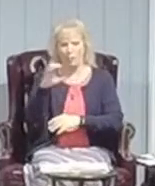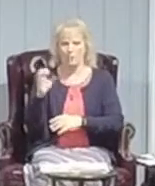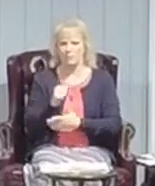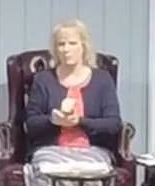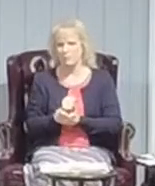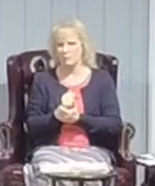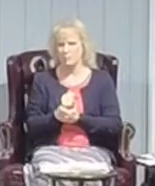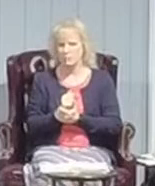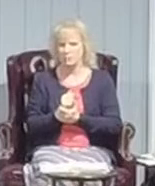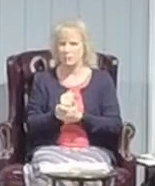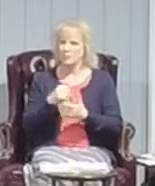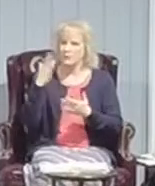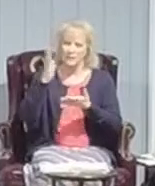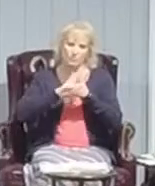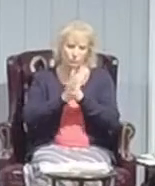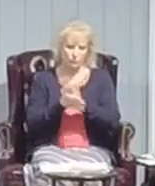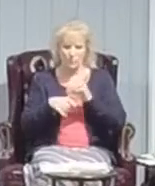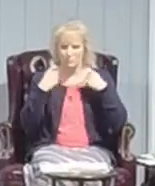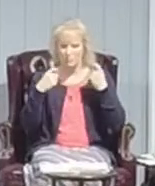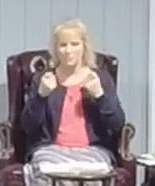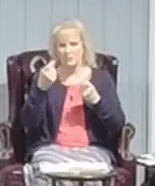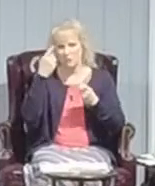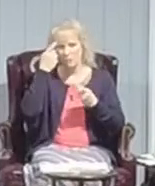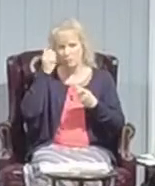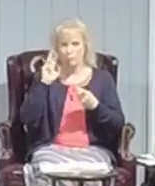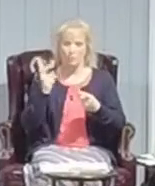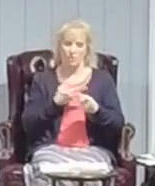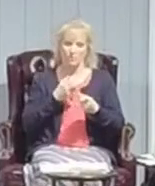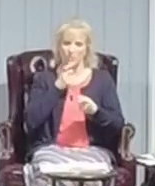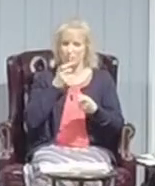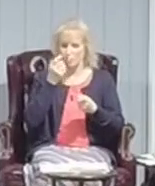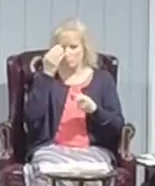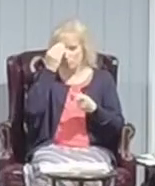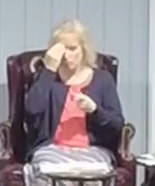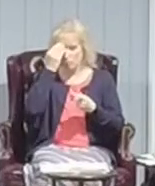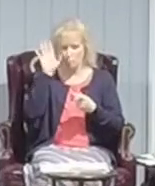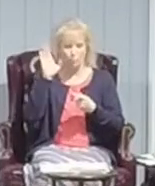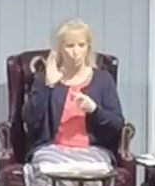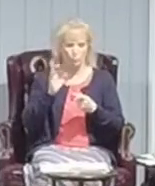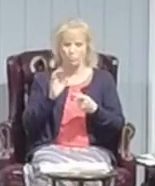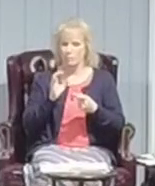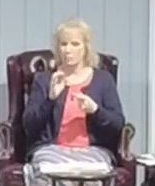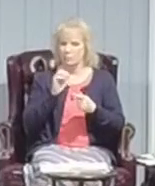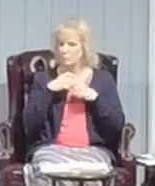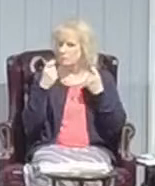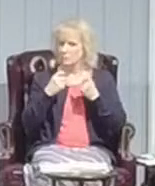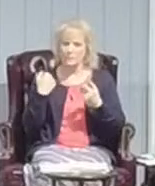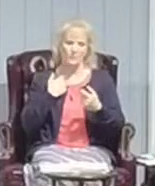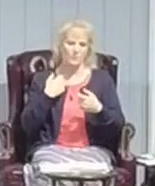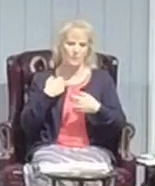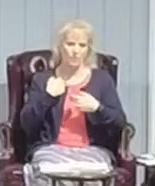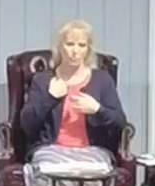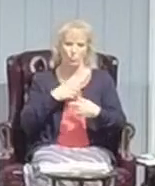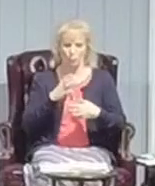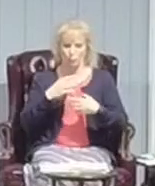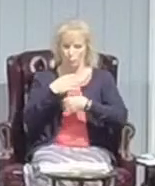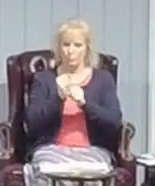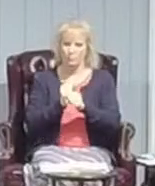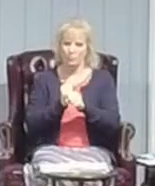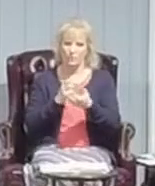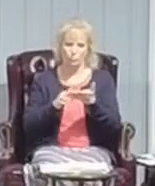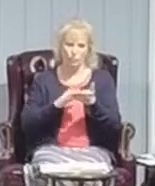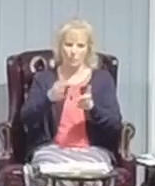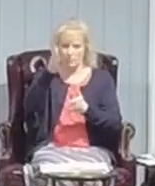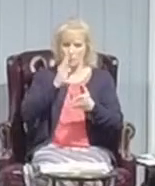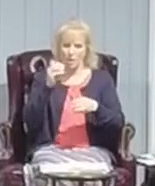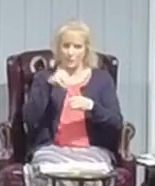2 Corinthians 5:21 says, "He became sin for us who knew no sin, that we might be made the righteousness of God in him."